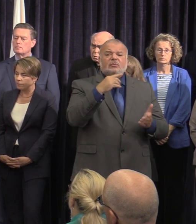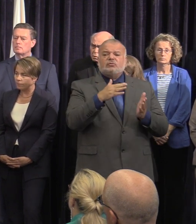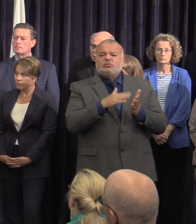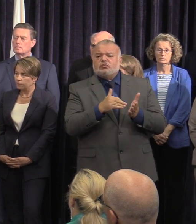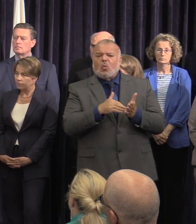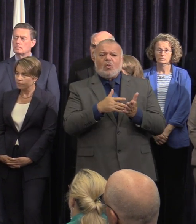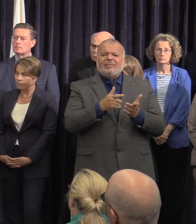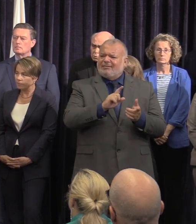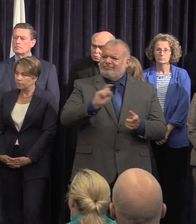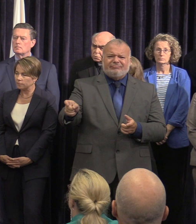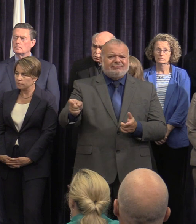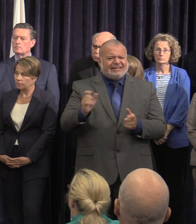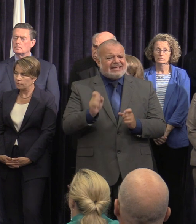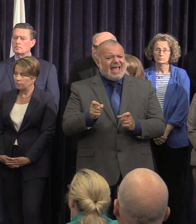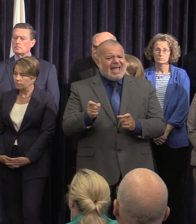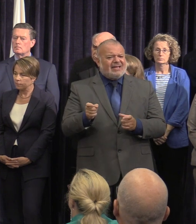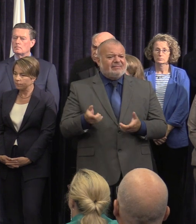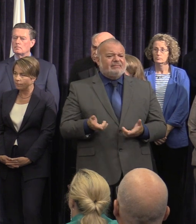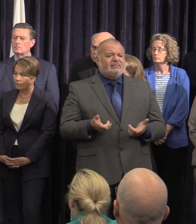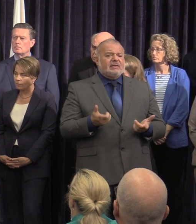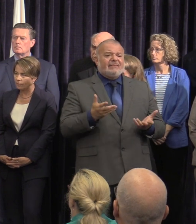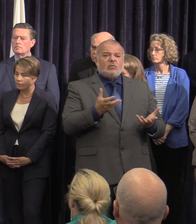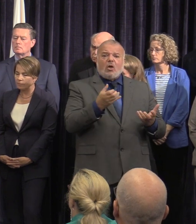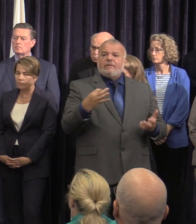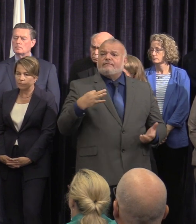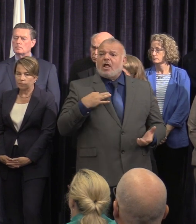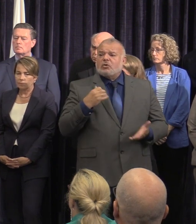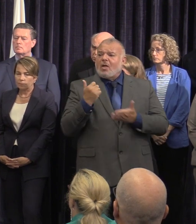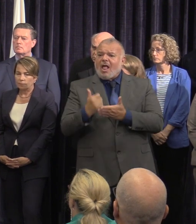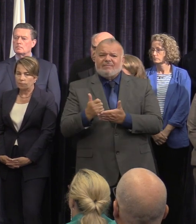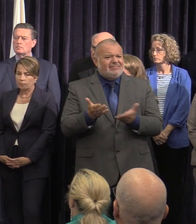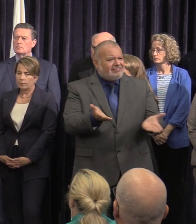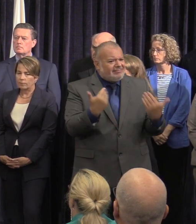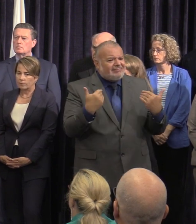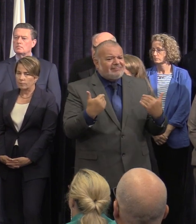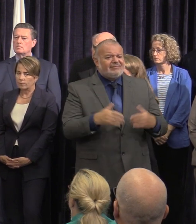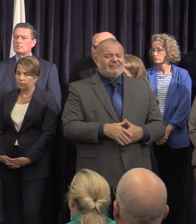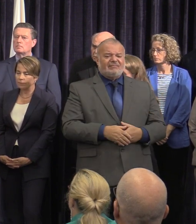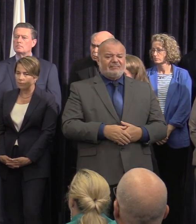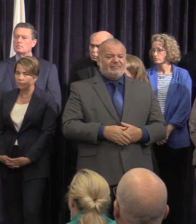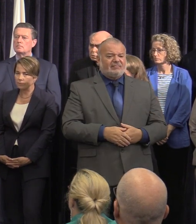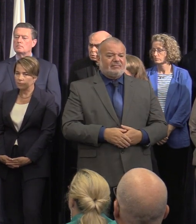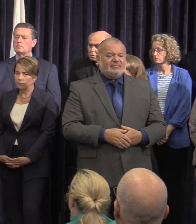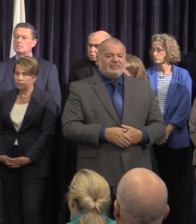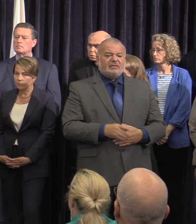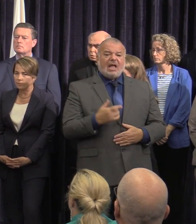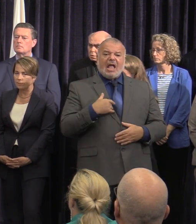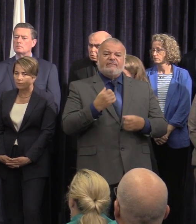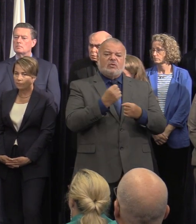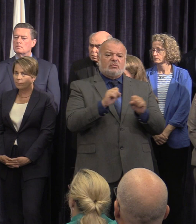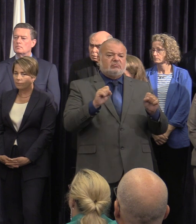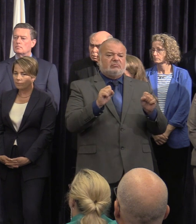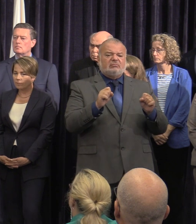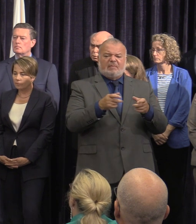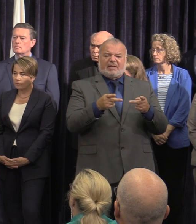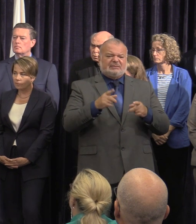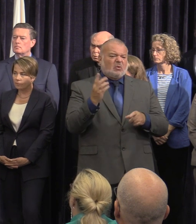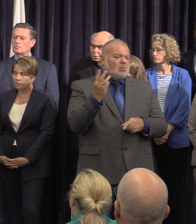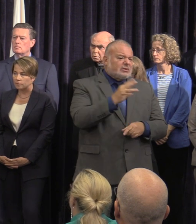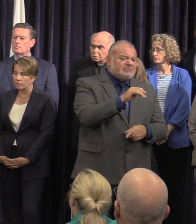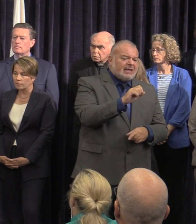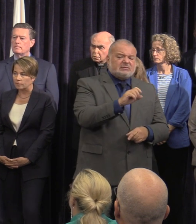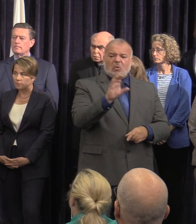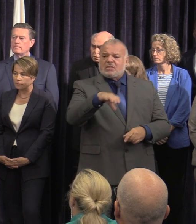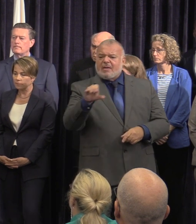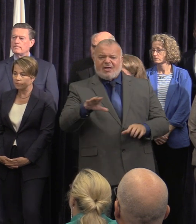connected at a local shelter site. We are in over 80 communities. Shelter sites are in place from Springfield to Cape Cod. We need